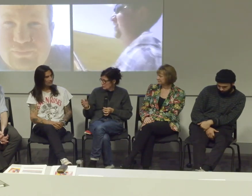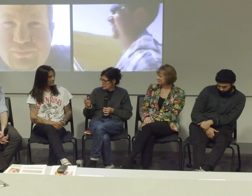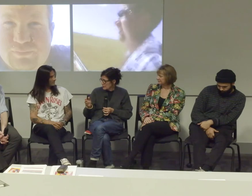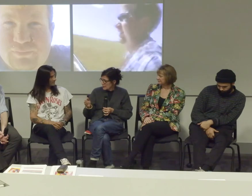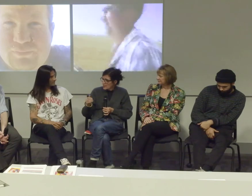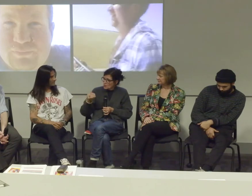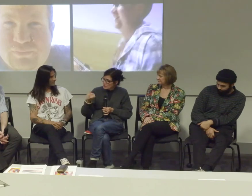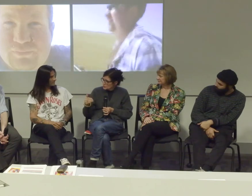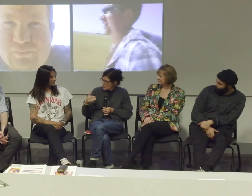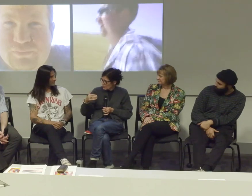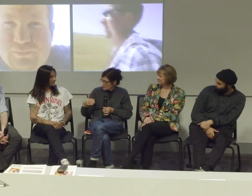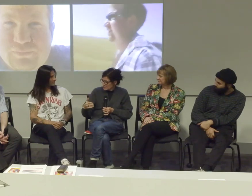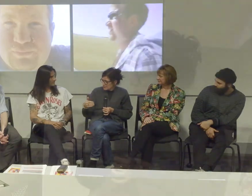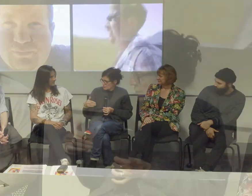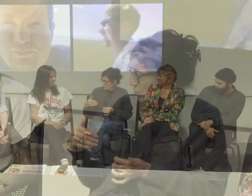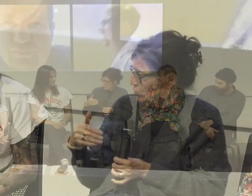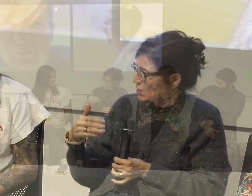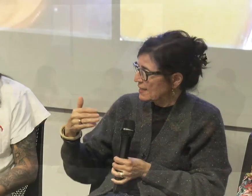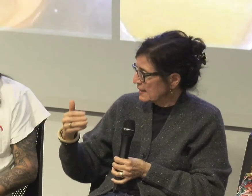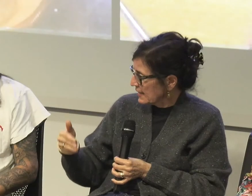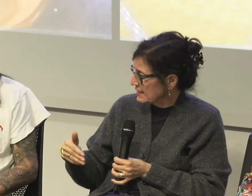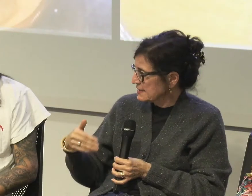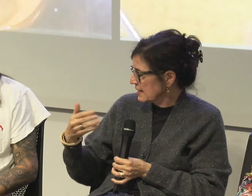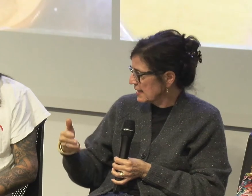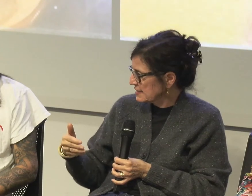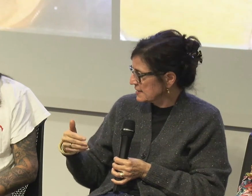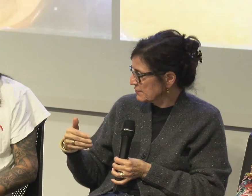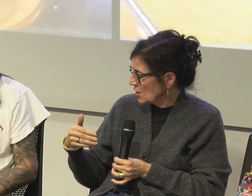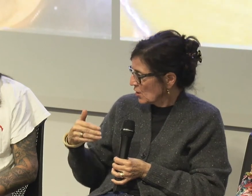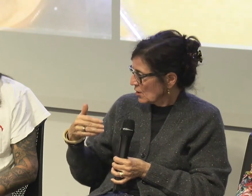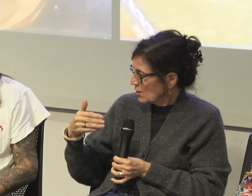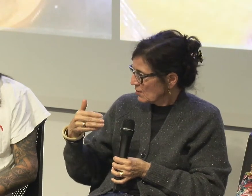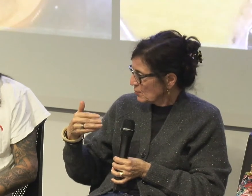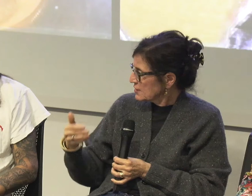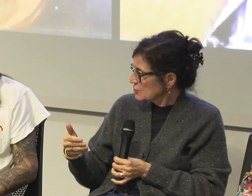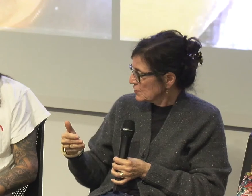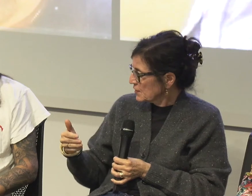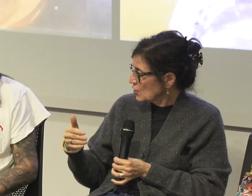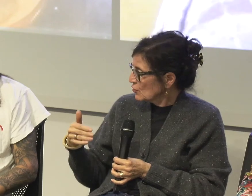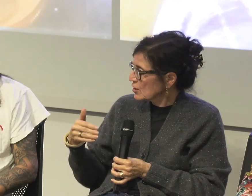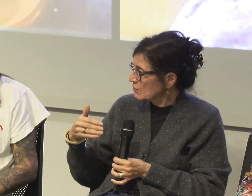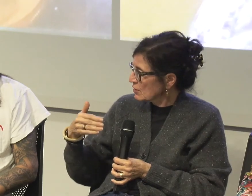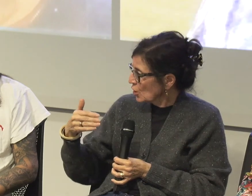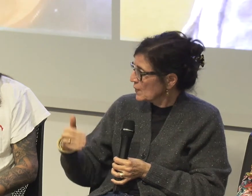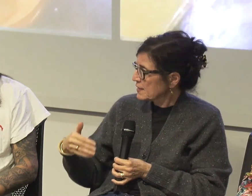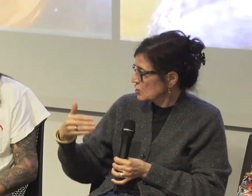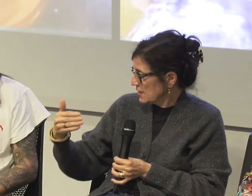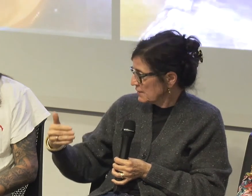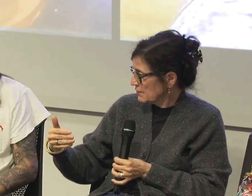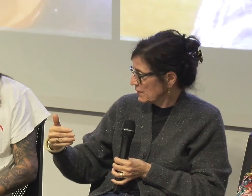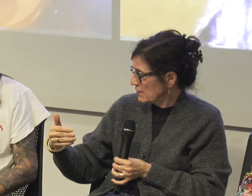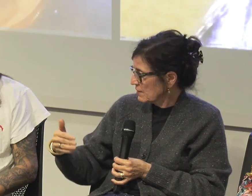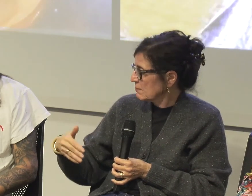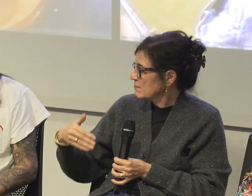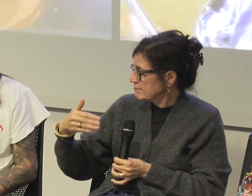good. Whereas with process driven work, like layers and layers and process-driven. You can go in,